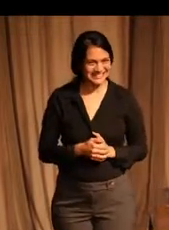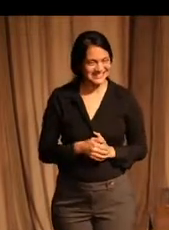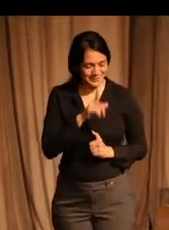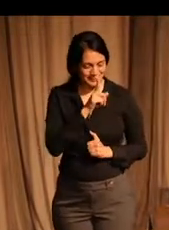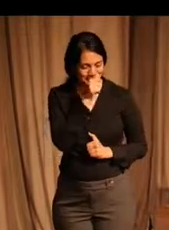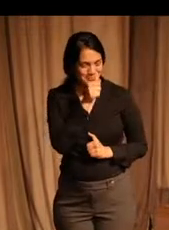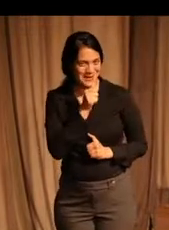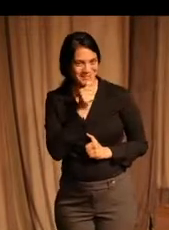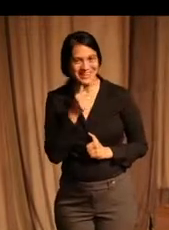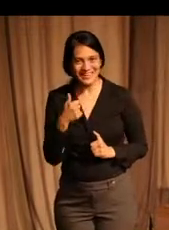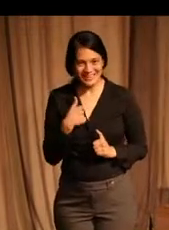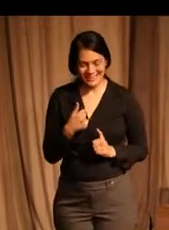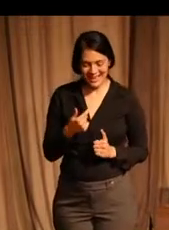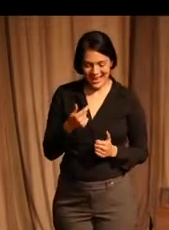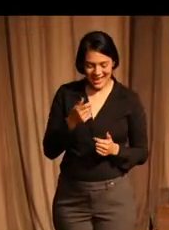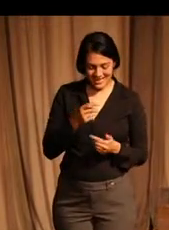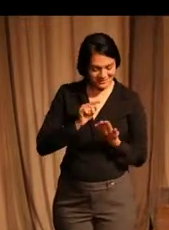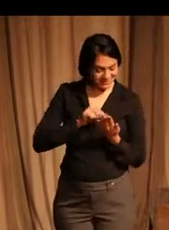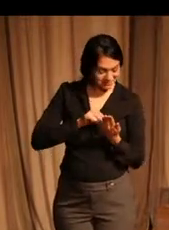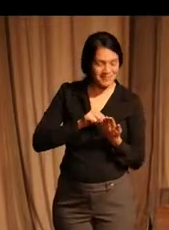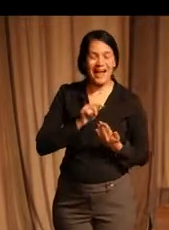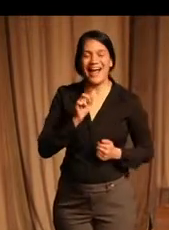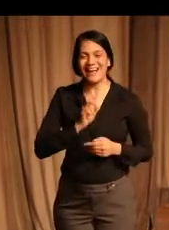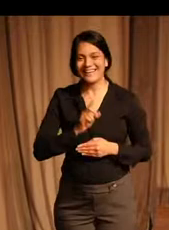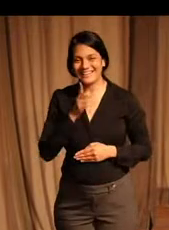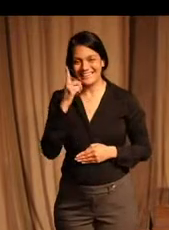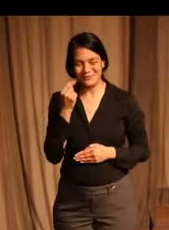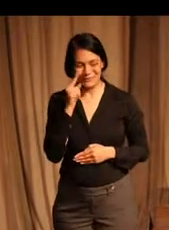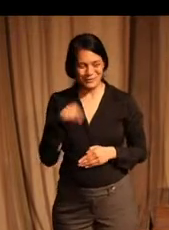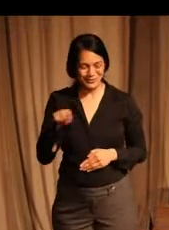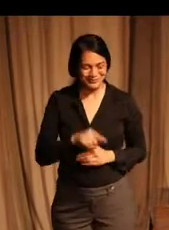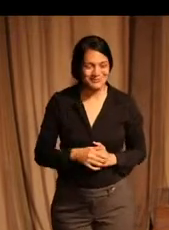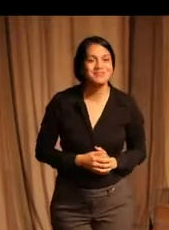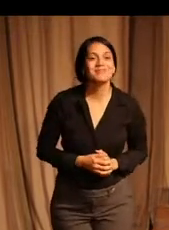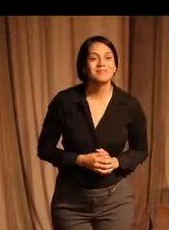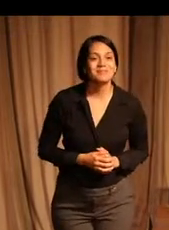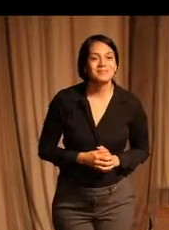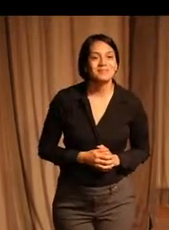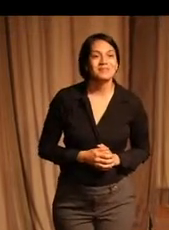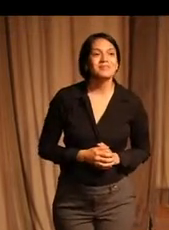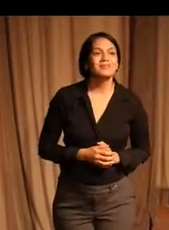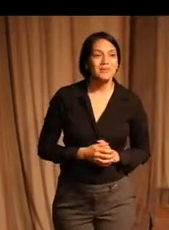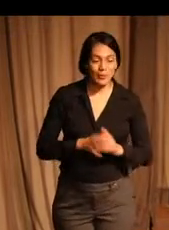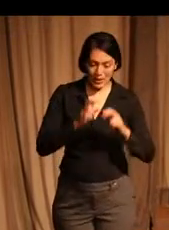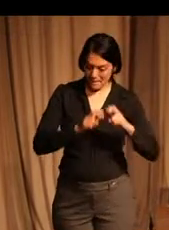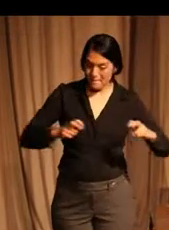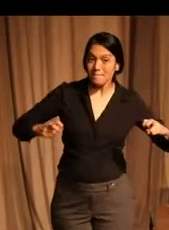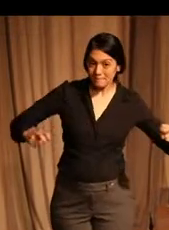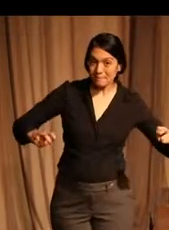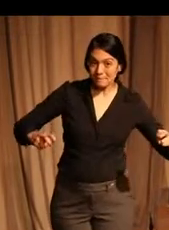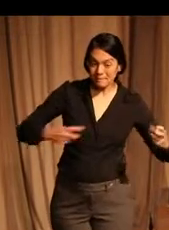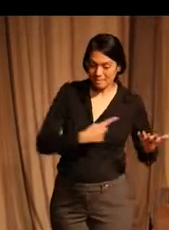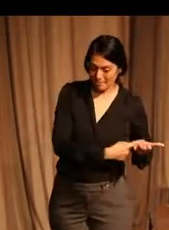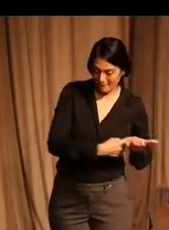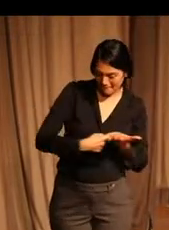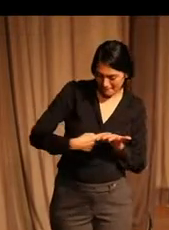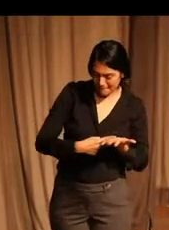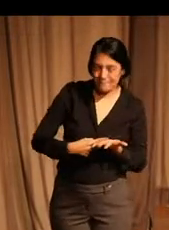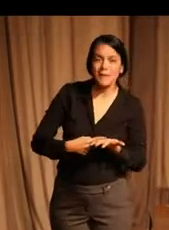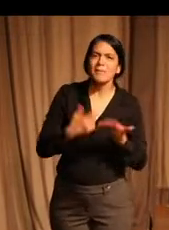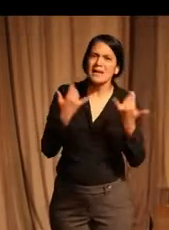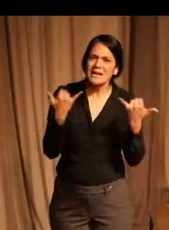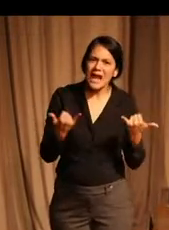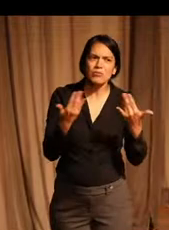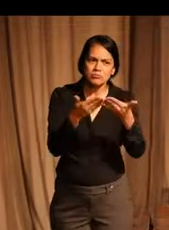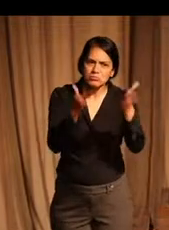No problem. I think this will be the last question as the panel, because we're going to open it up to questions to you all. But you know, and